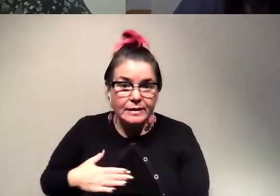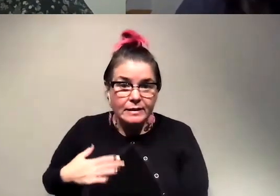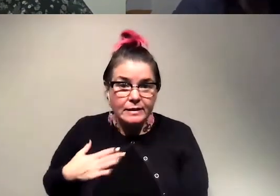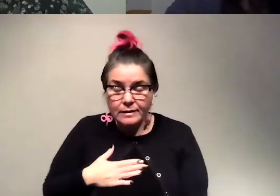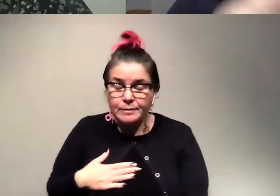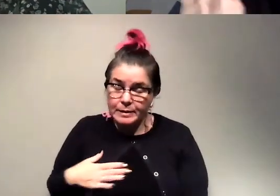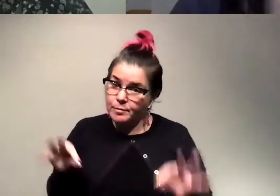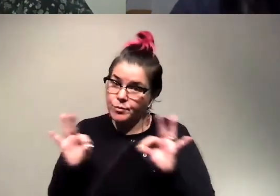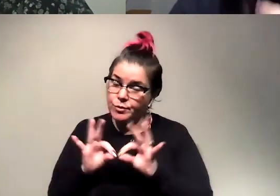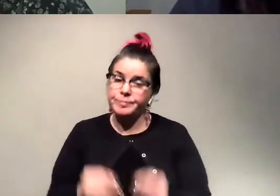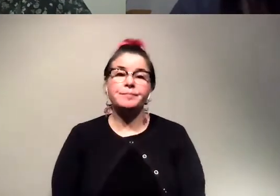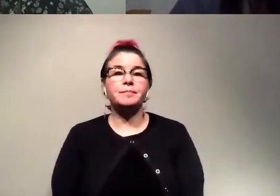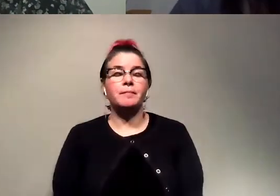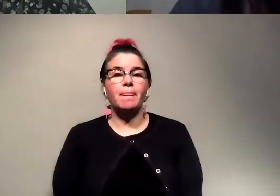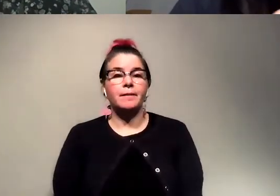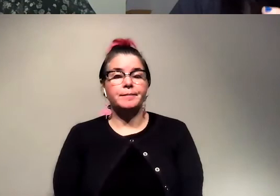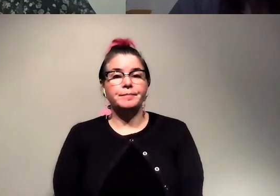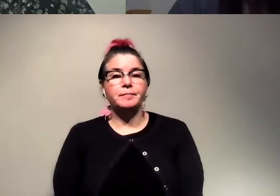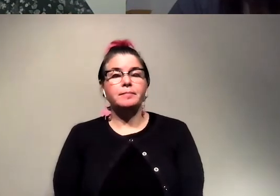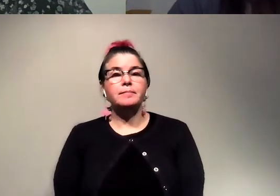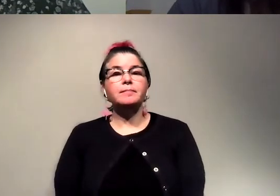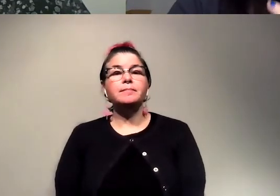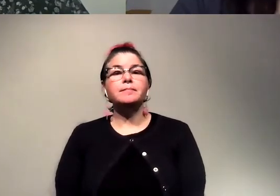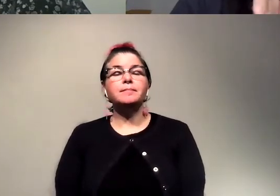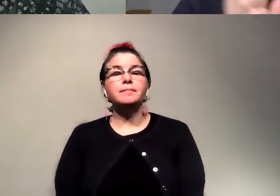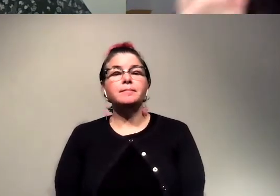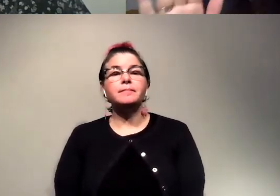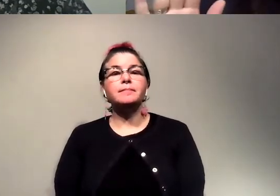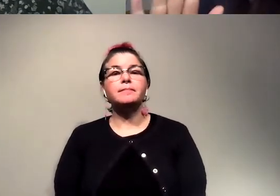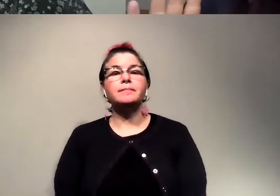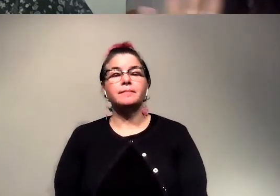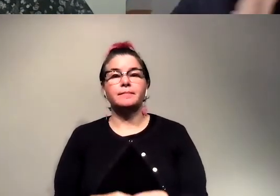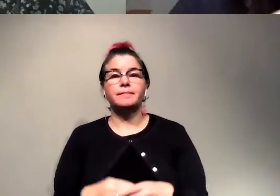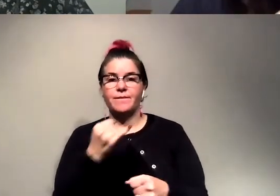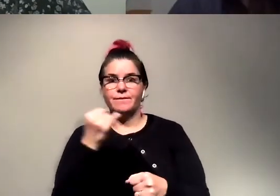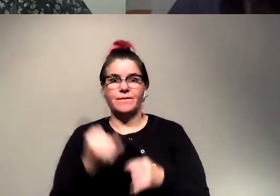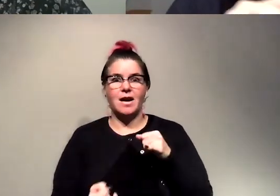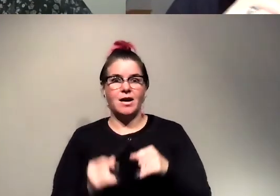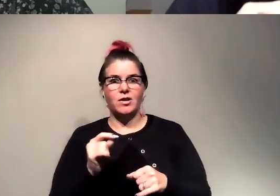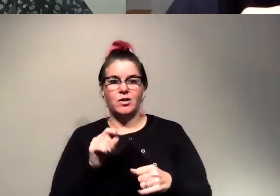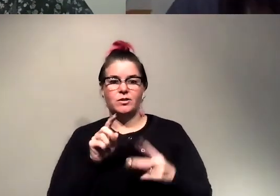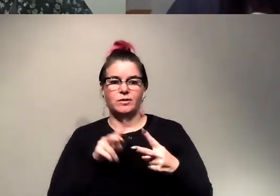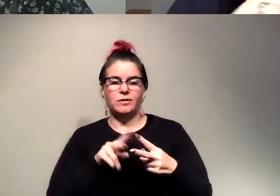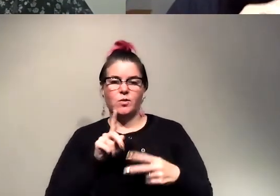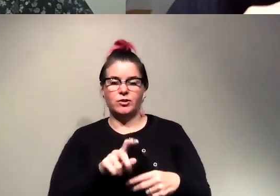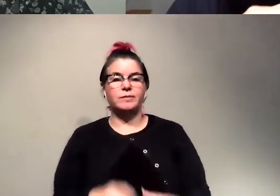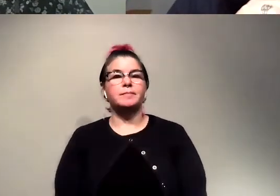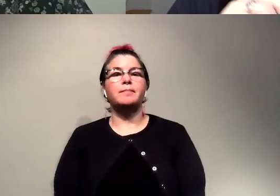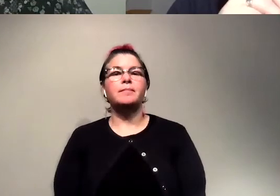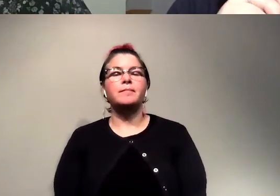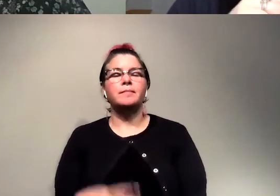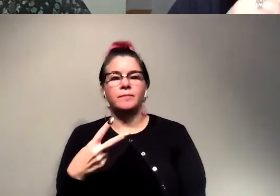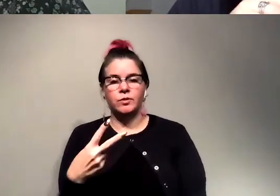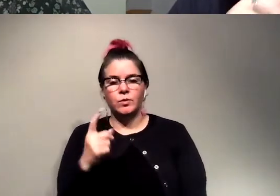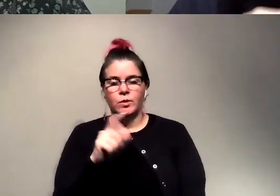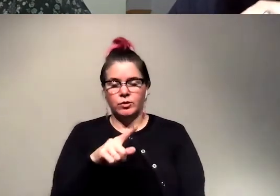do. Okay, so we are at our final questions for the session. We've got two questions that